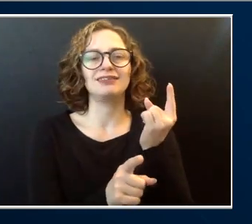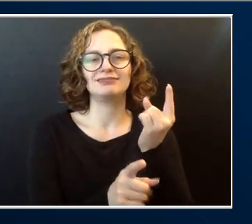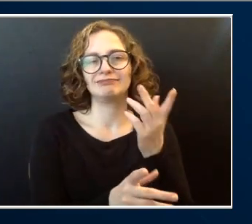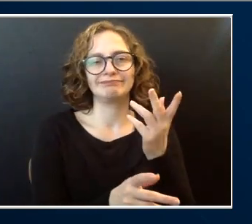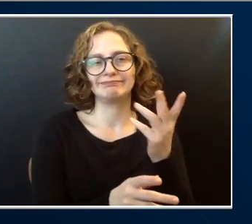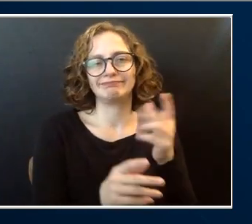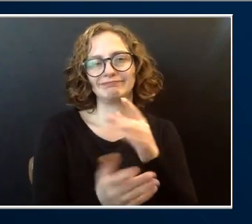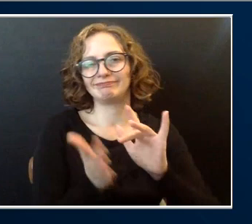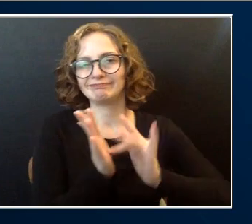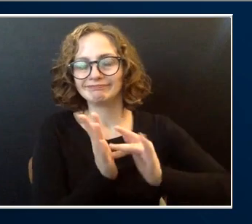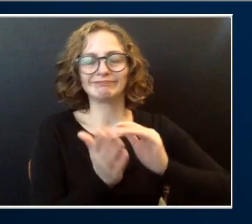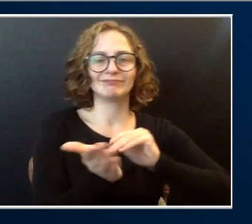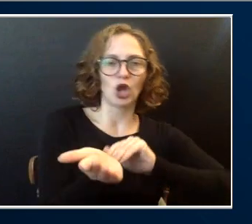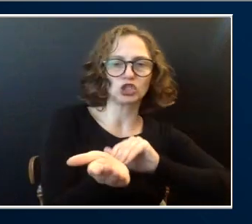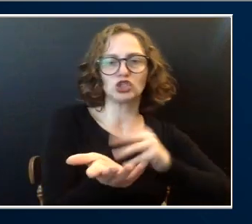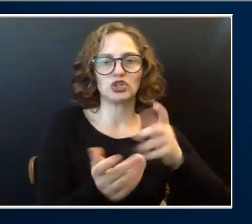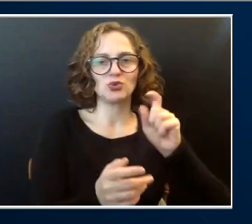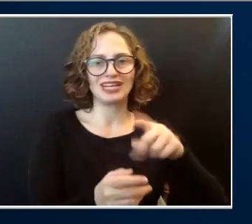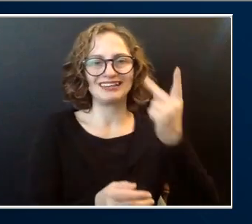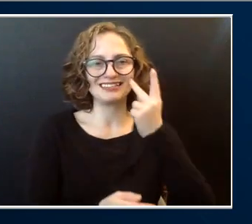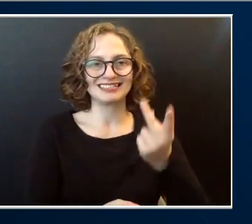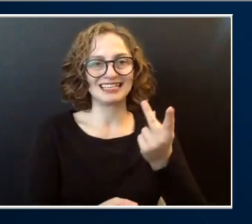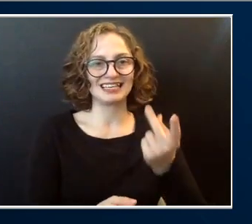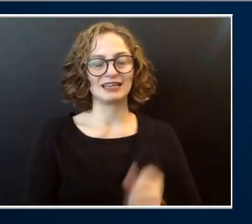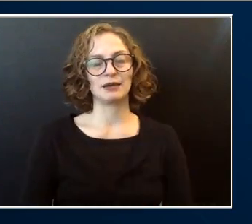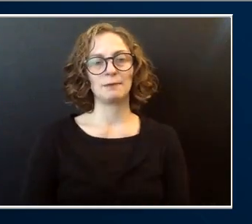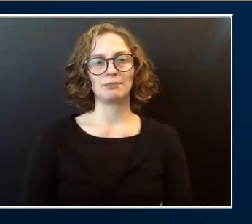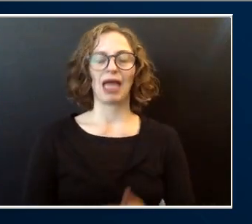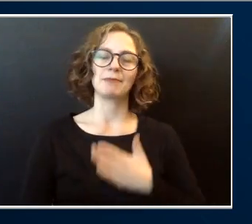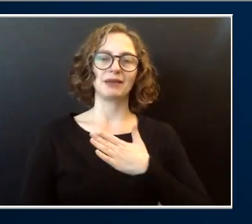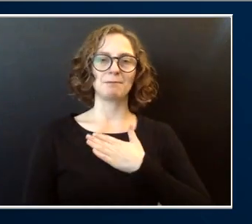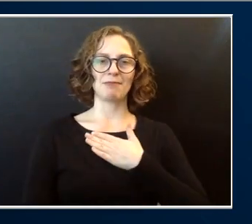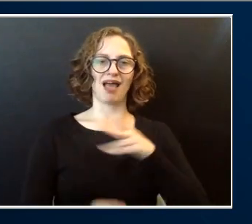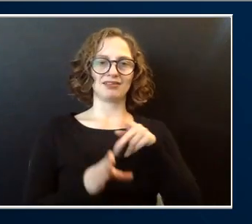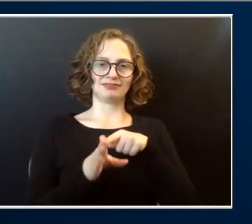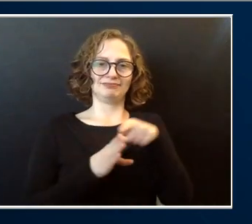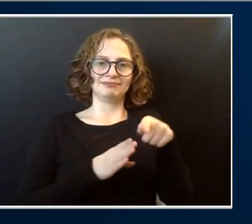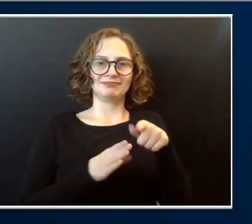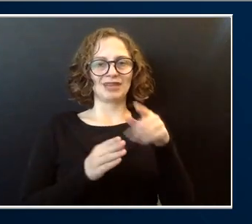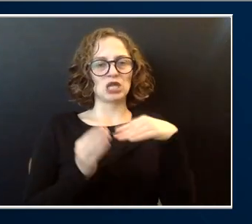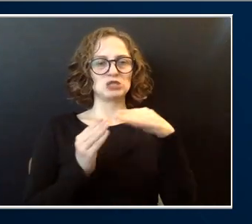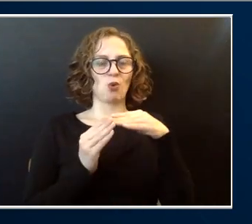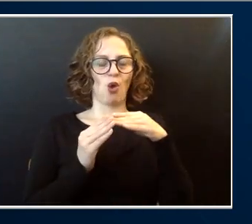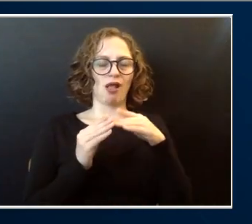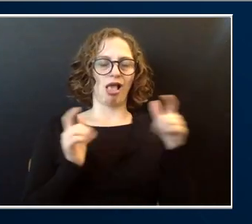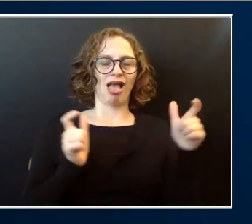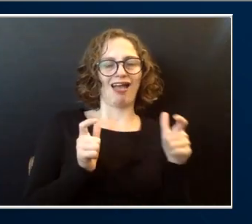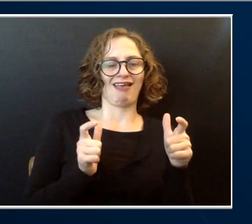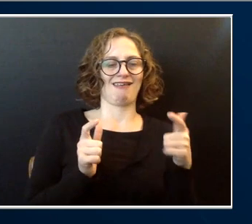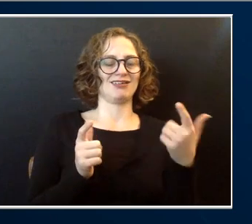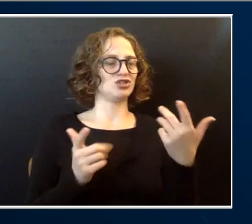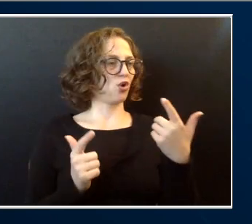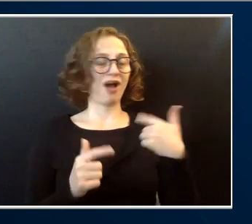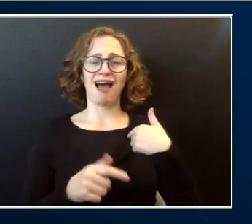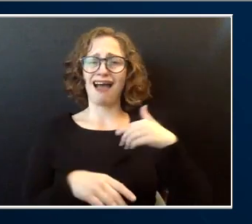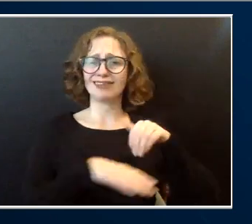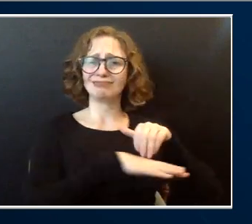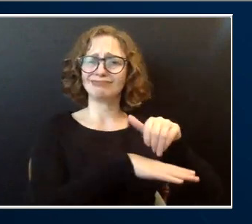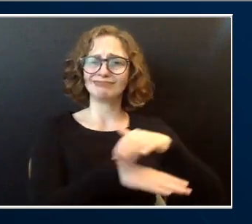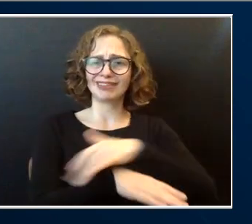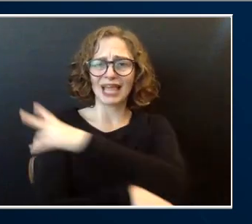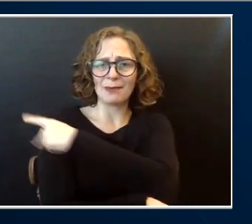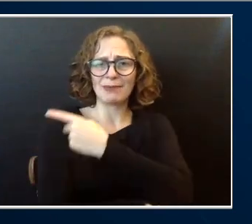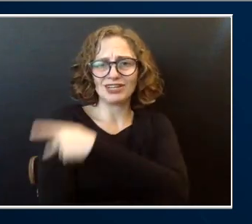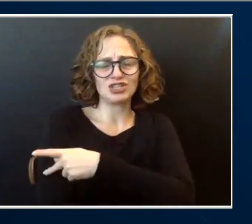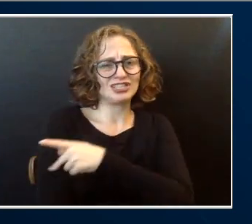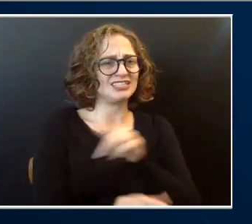is small enough. I know this is where you need to go for this is where you need to go for that. And I send people out there all the time to say, this person knows more than I do. They're doing a